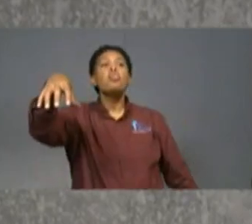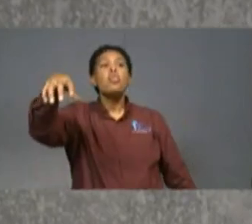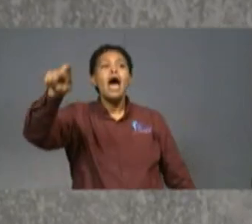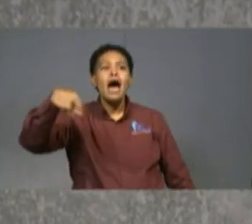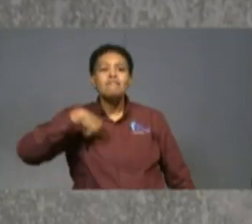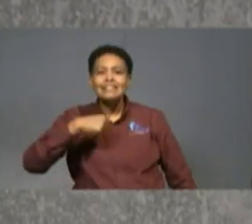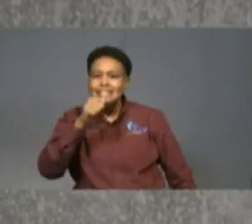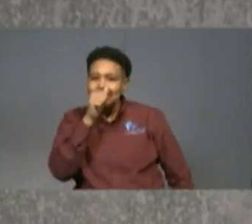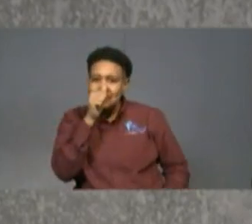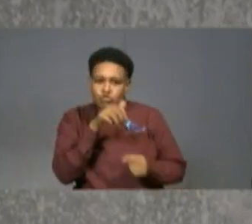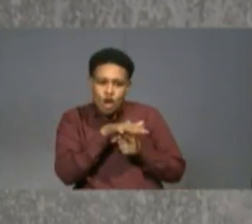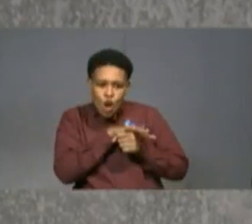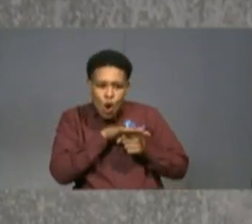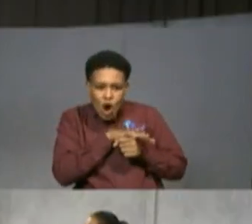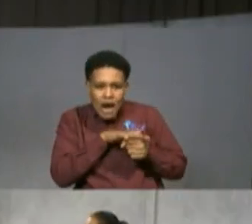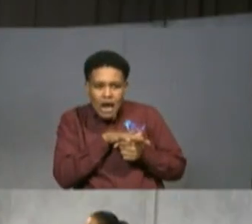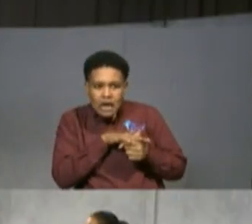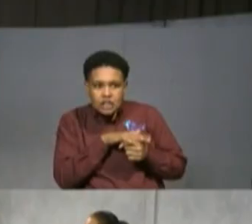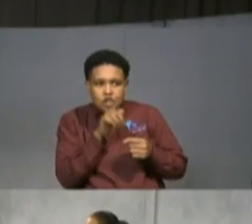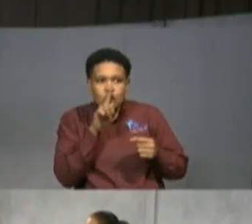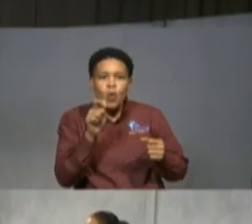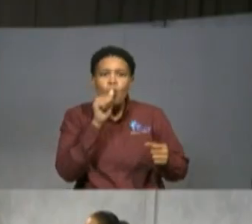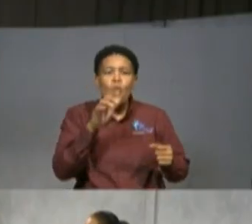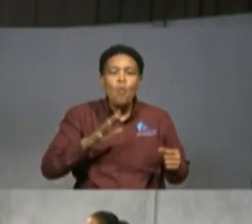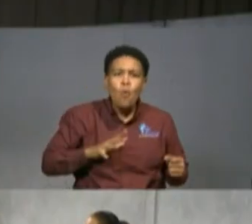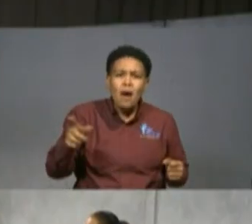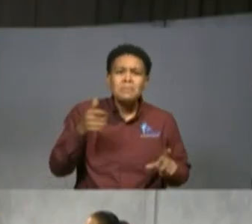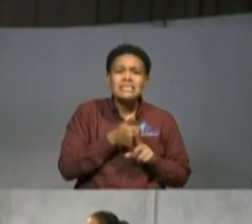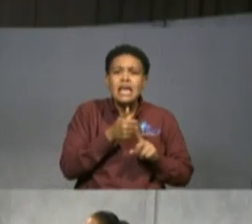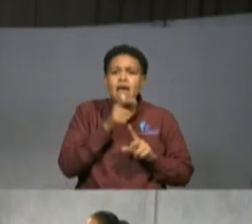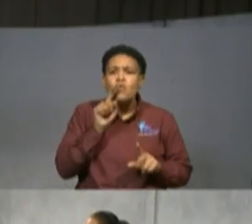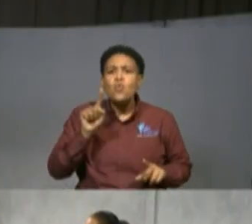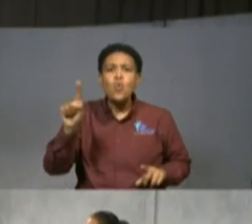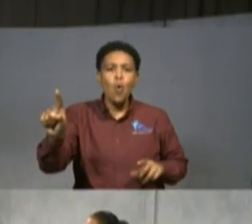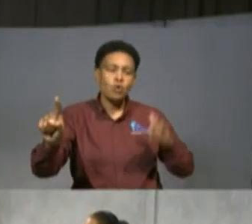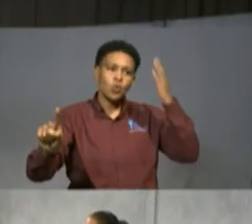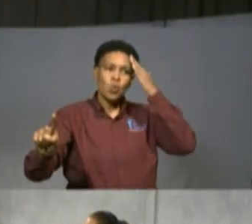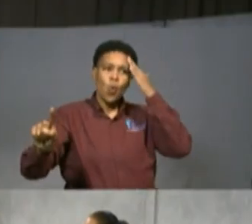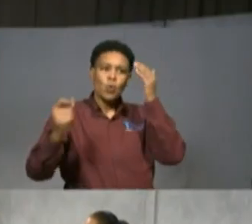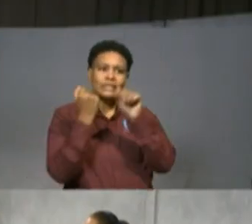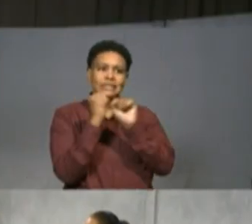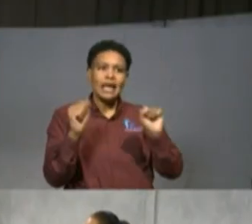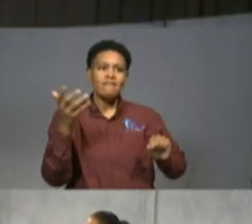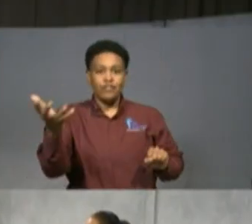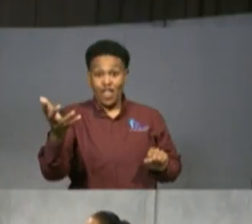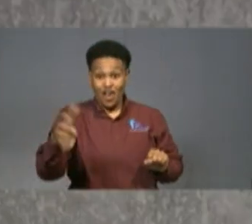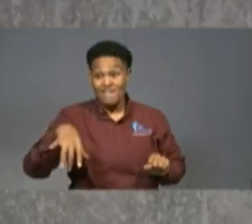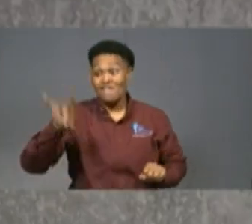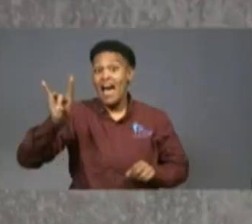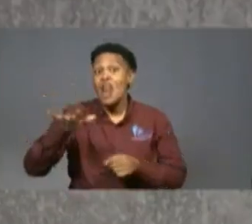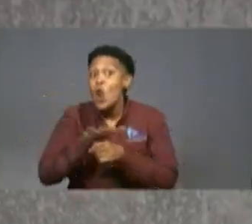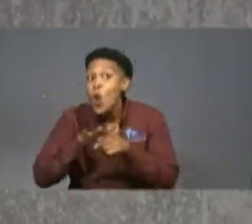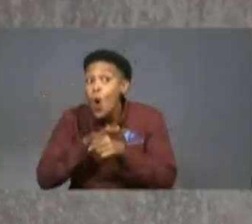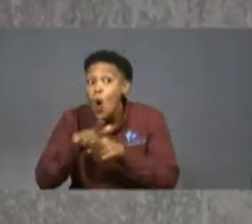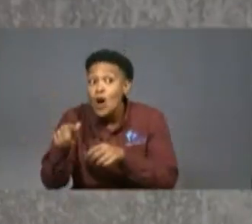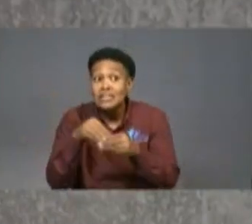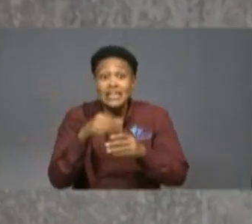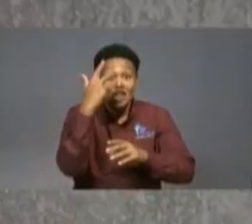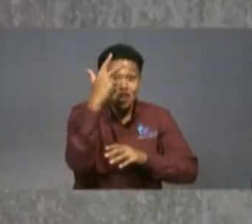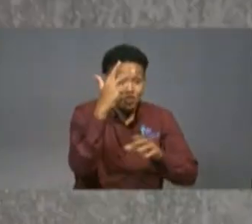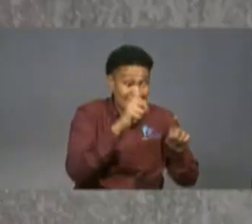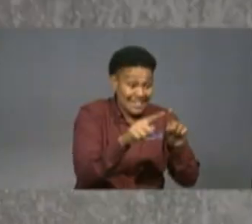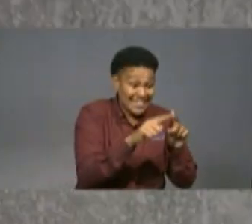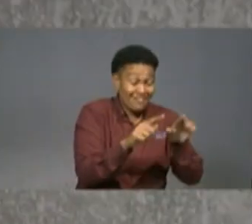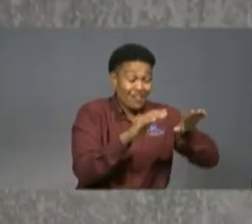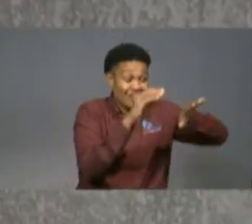secret locations so that the women who go there are safe. Finding those locations in the 3 counties